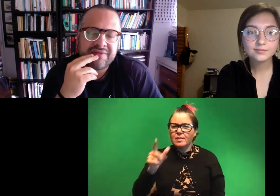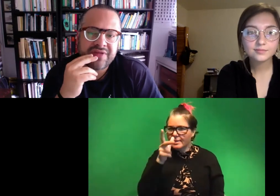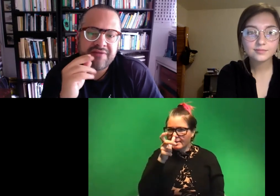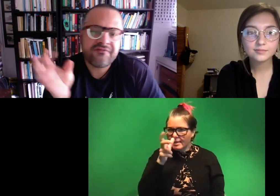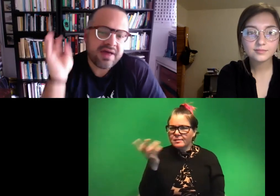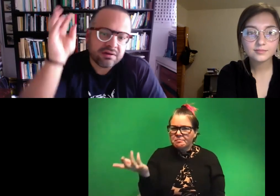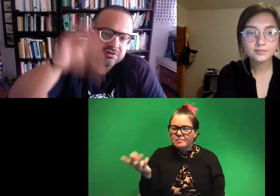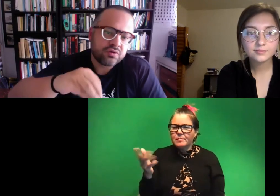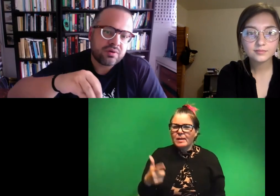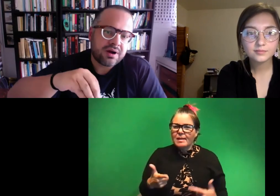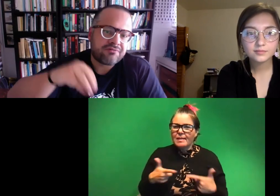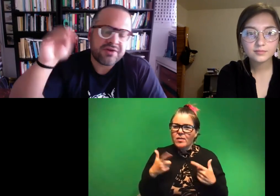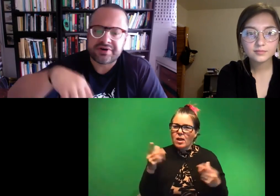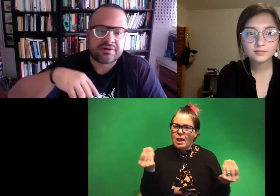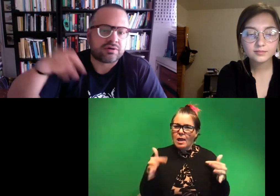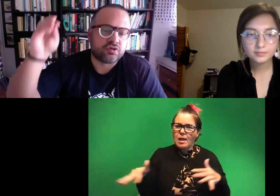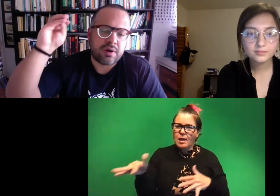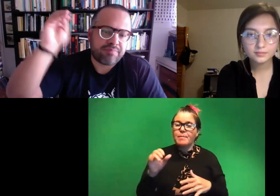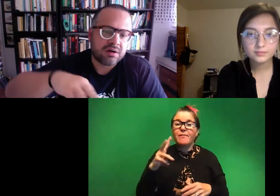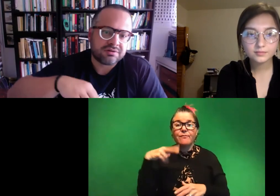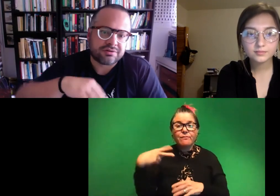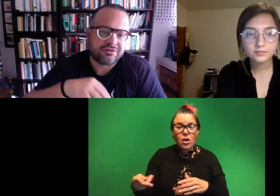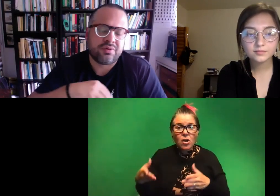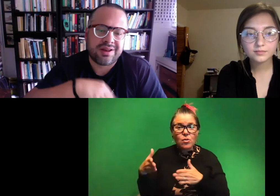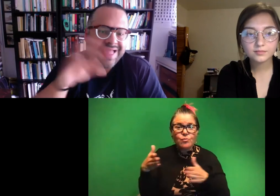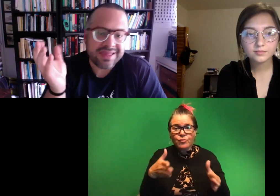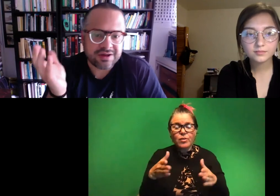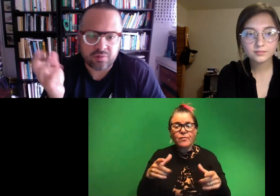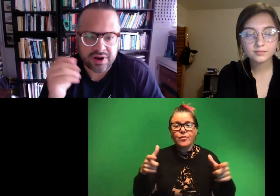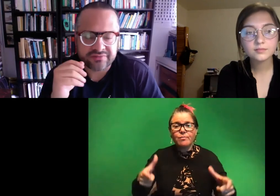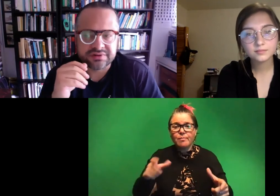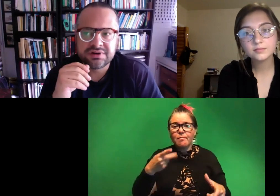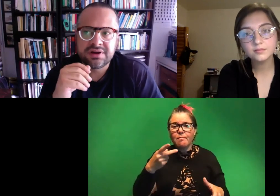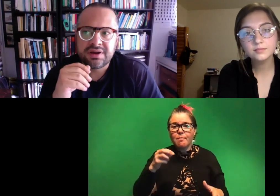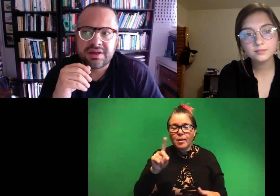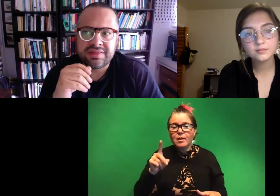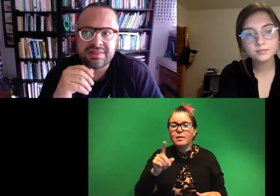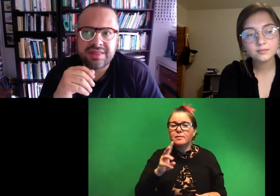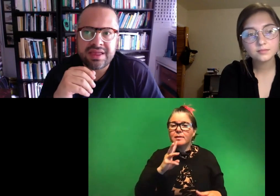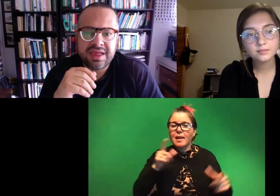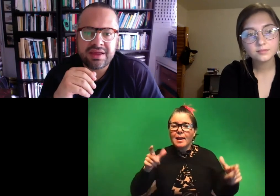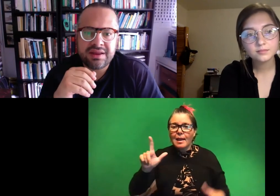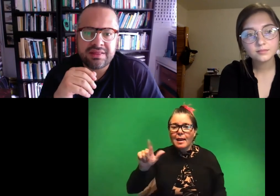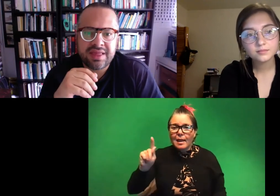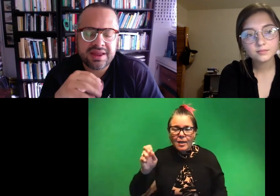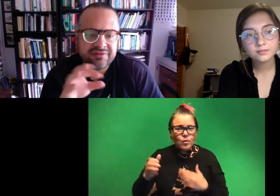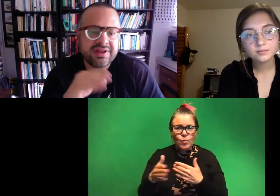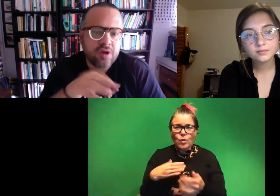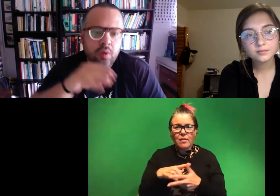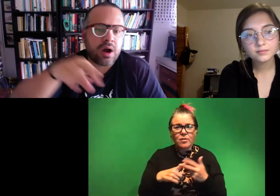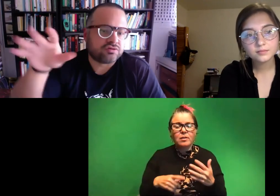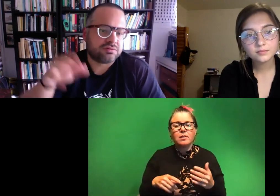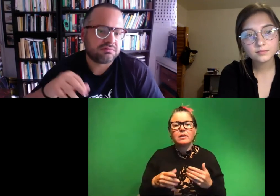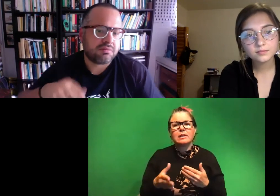But if they fell to a river or to a pond or to a lake or whatever, mm-hmm. they can easily